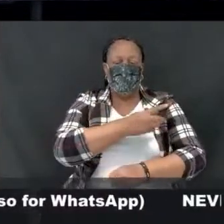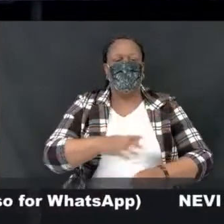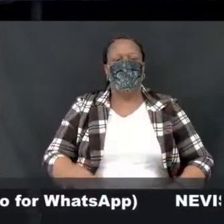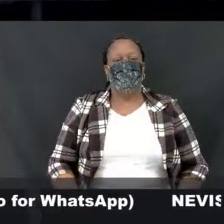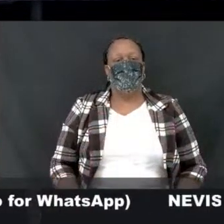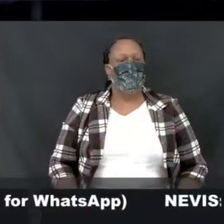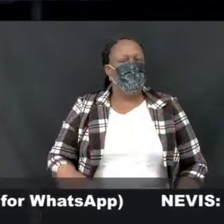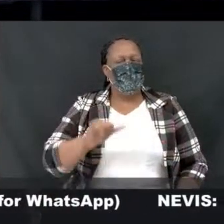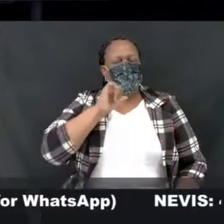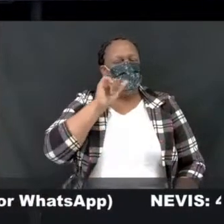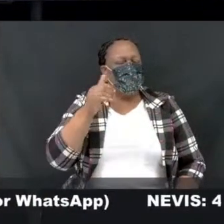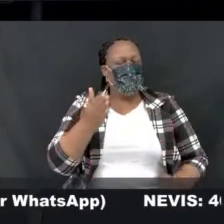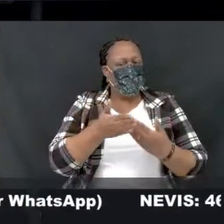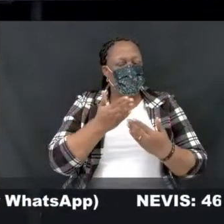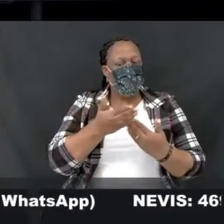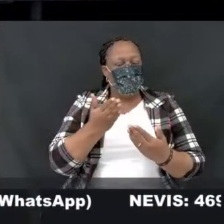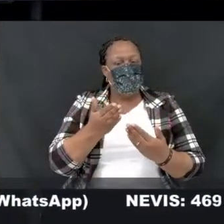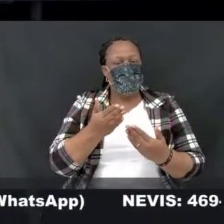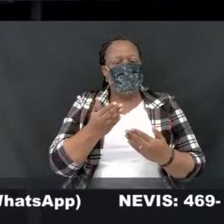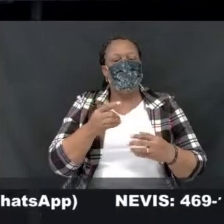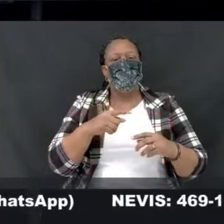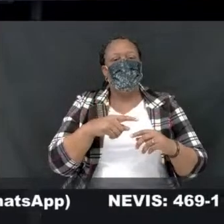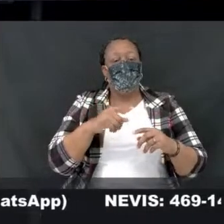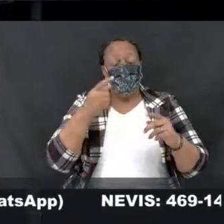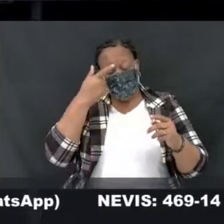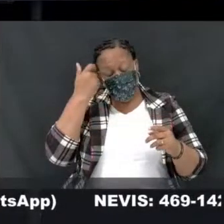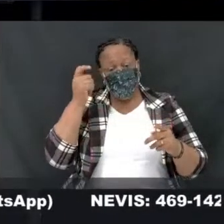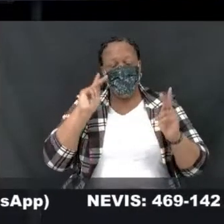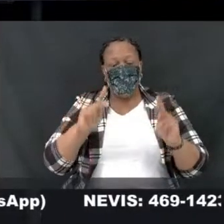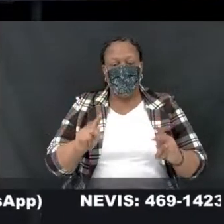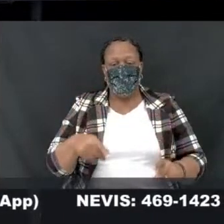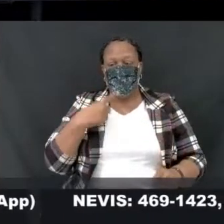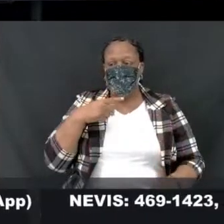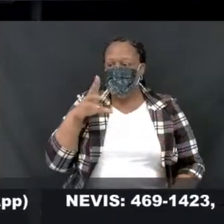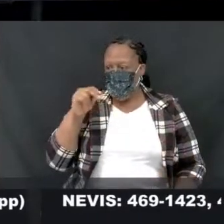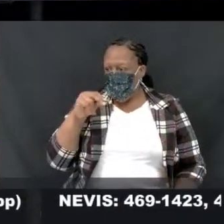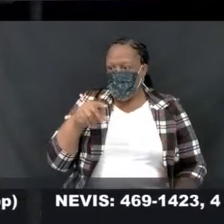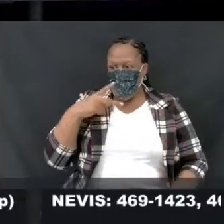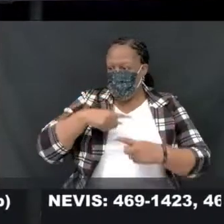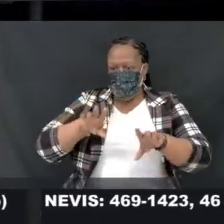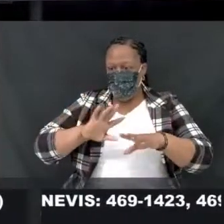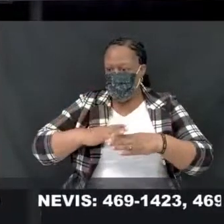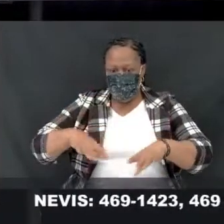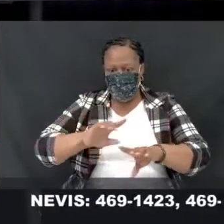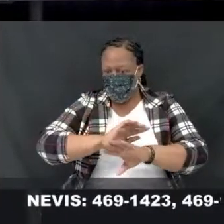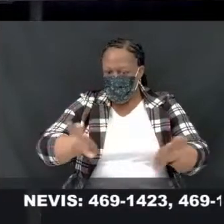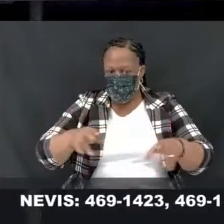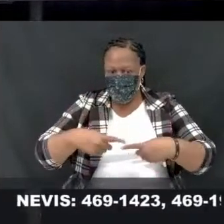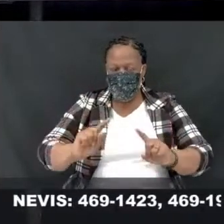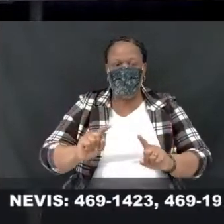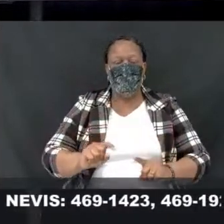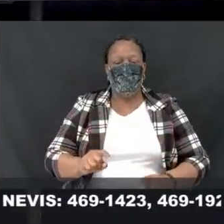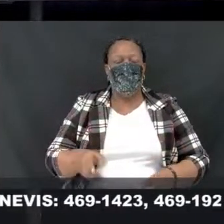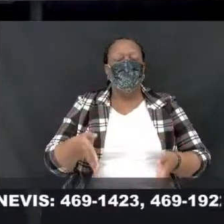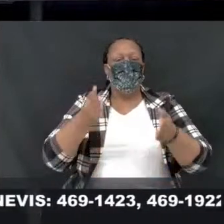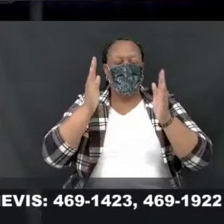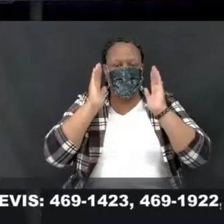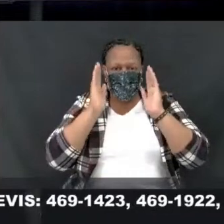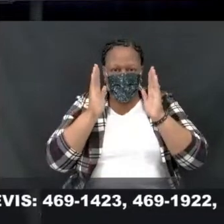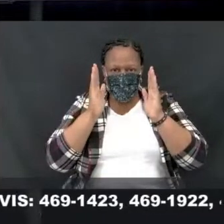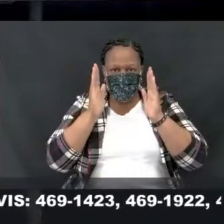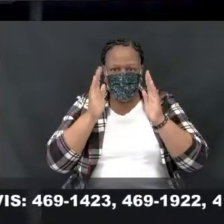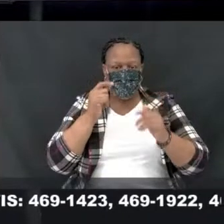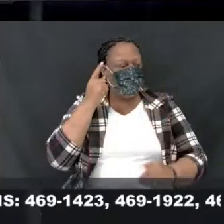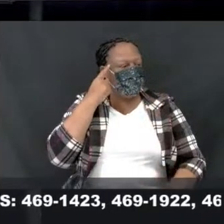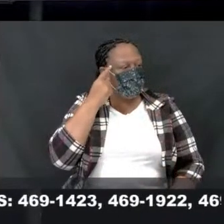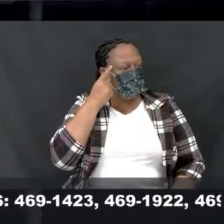decision with the loud noise and distraction coming from naysayers, but you stayed focused and listened to facts and science and did